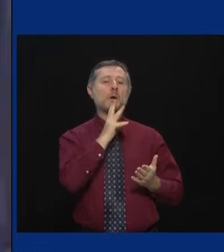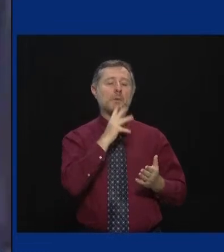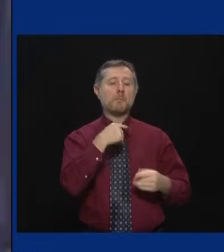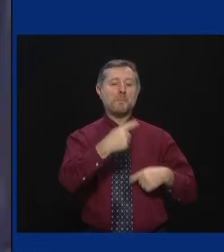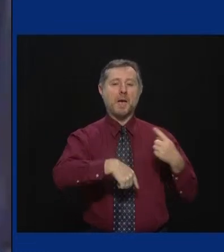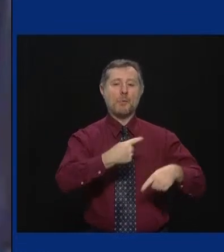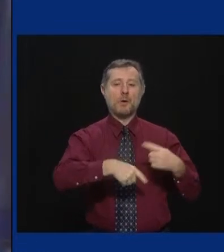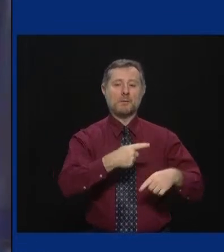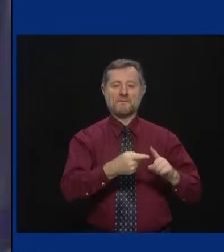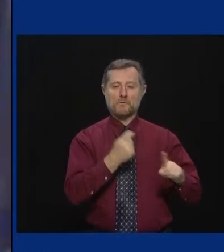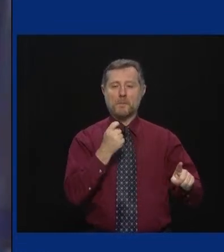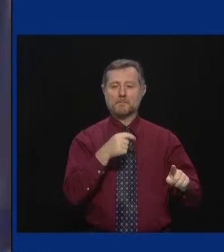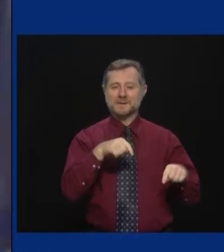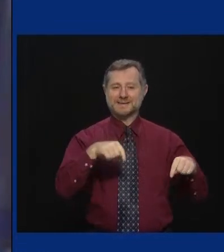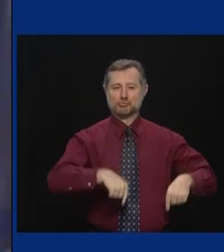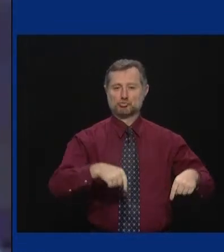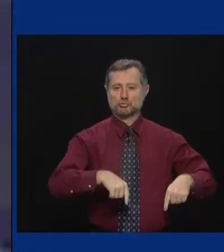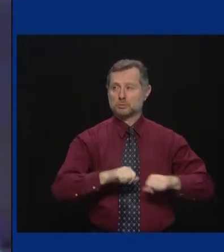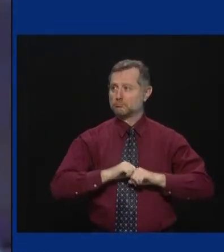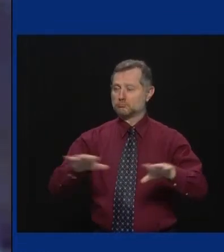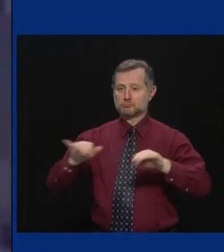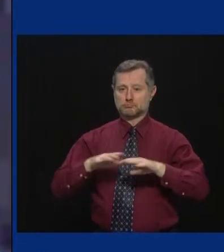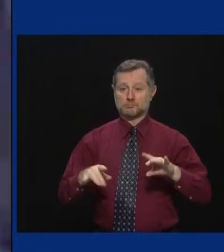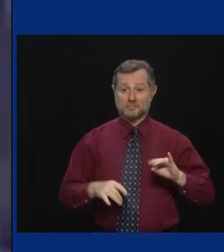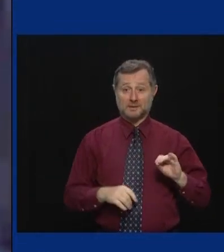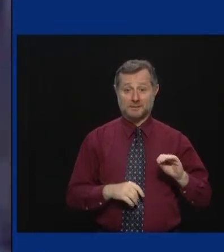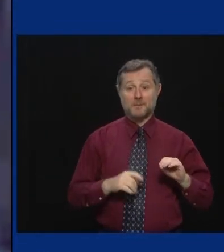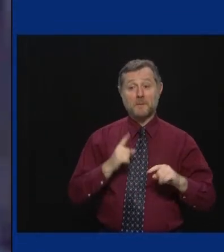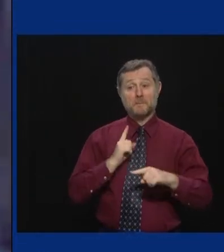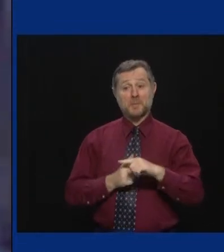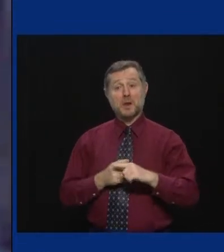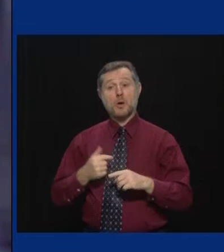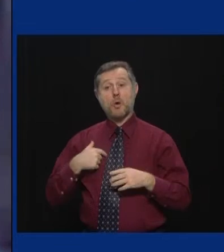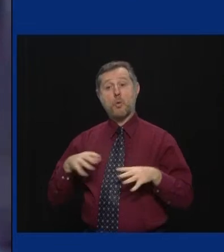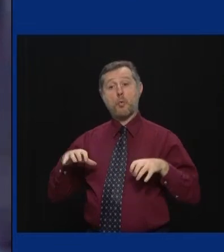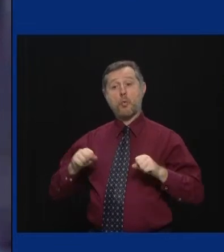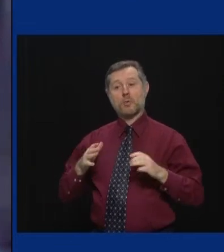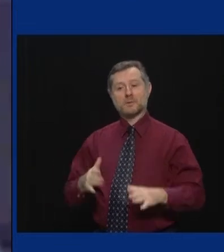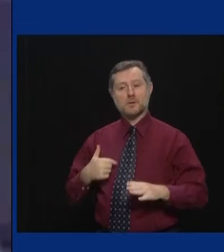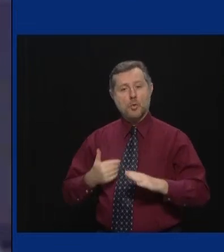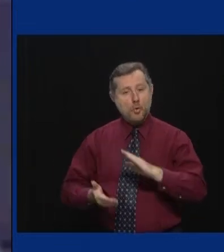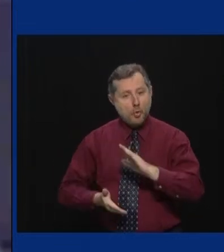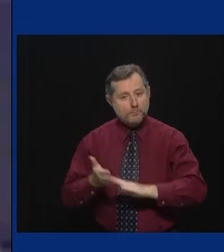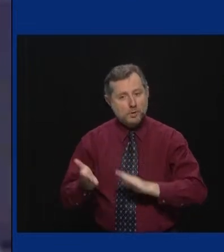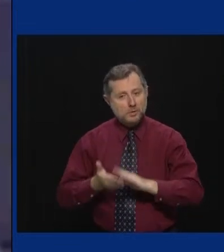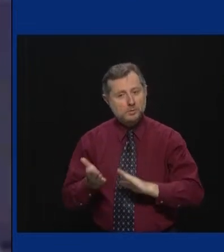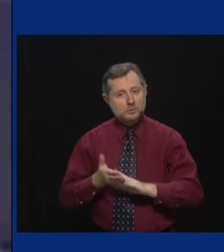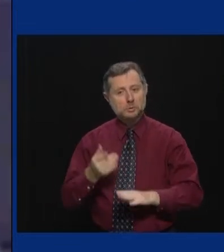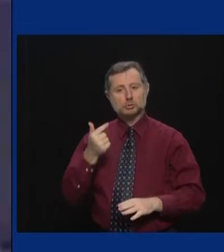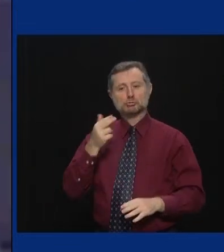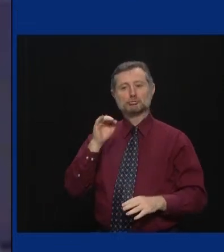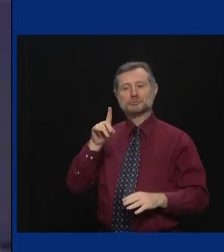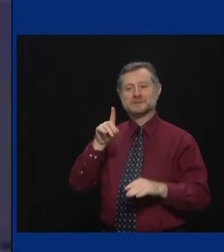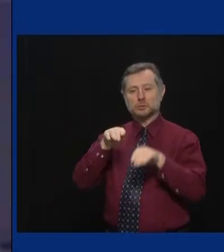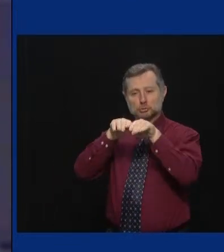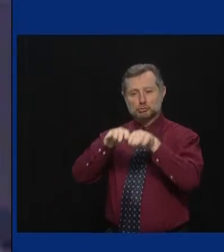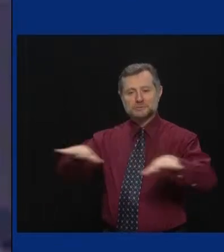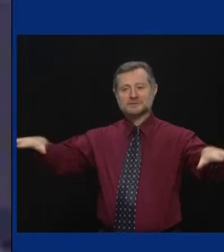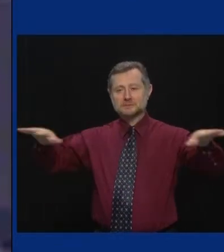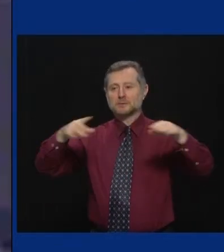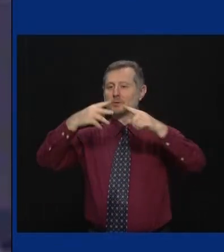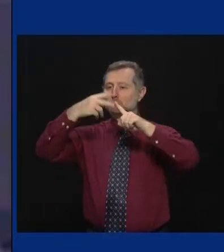And we also own and operate a third of the grid, the power transmission system. So think of